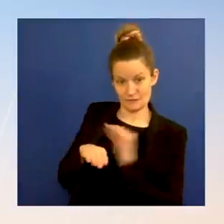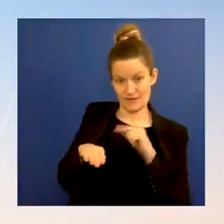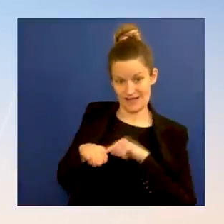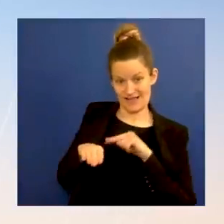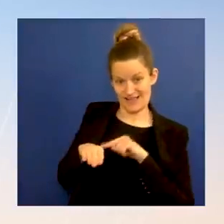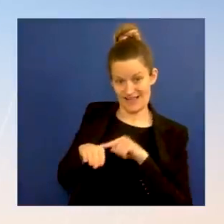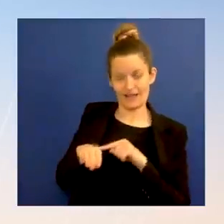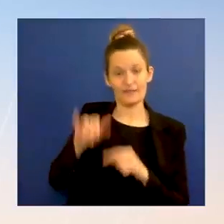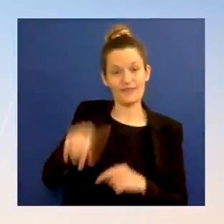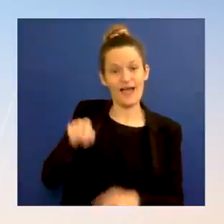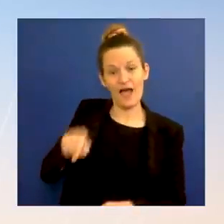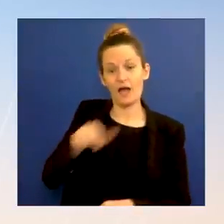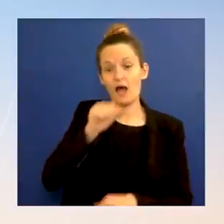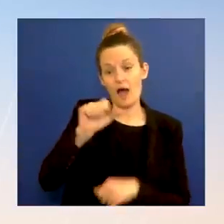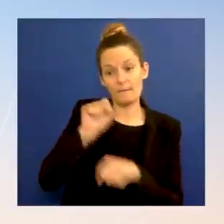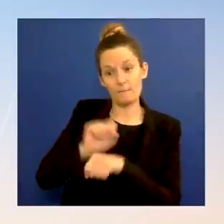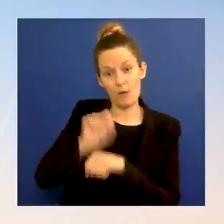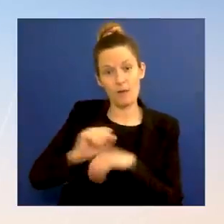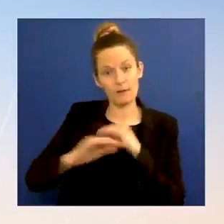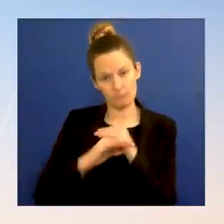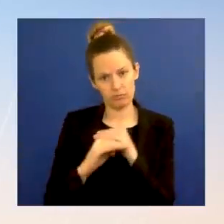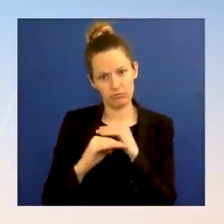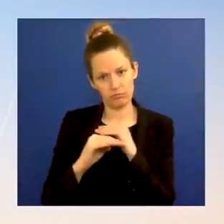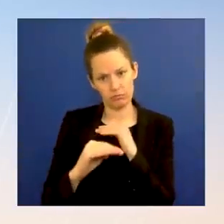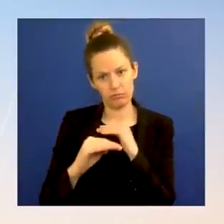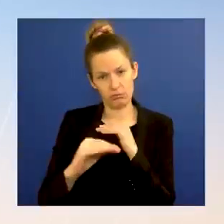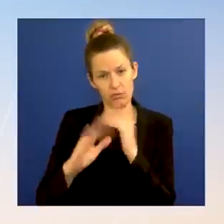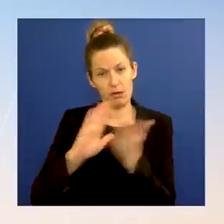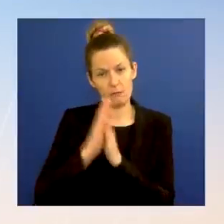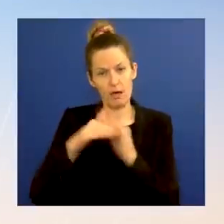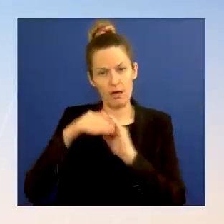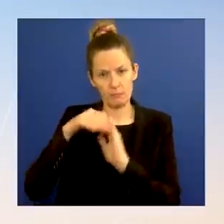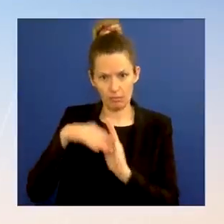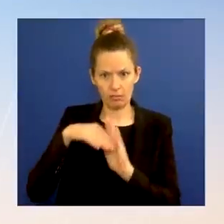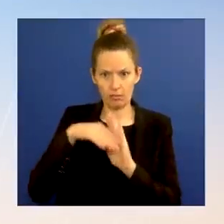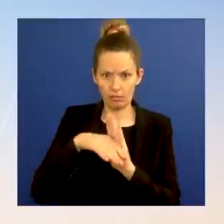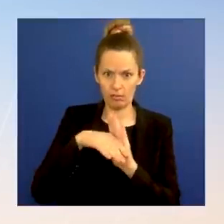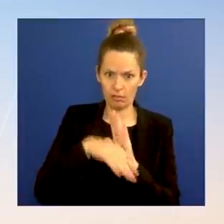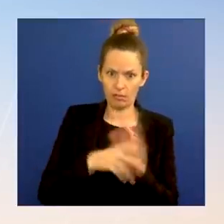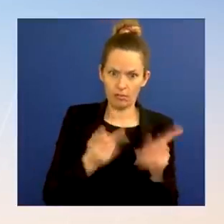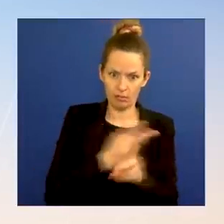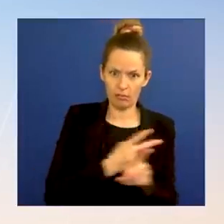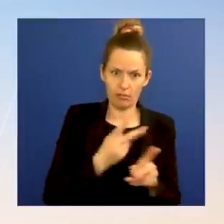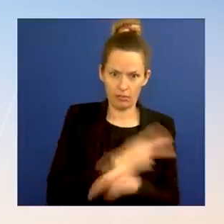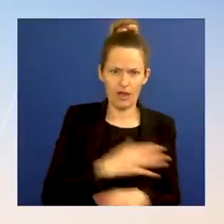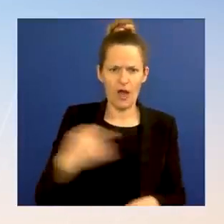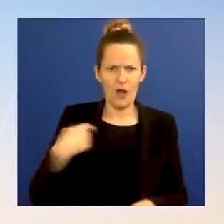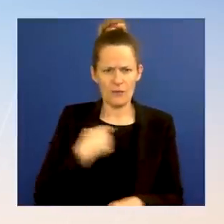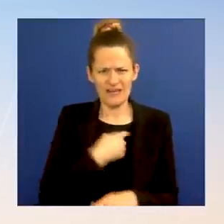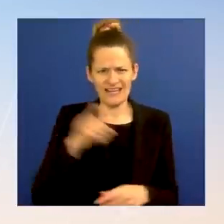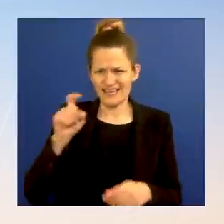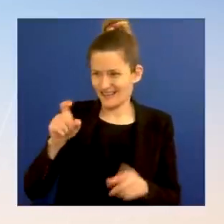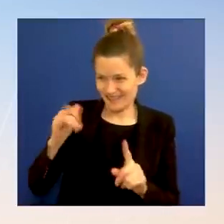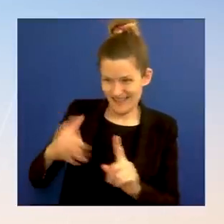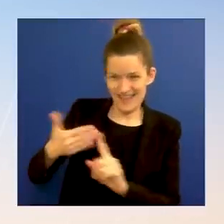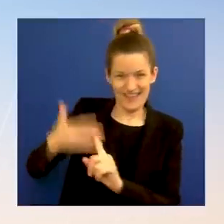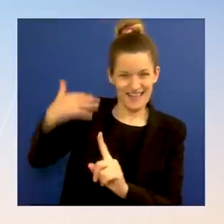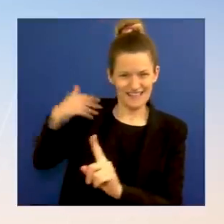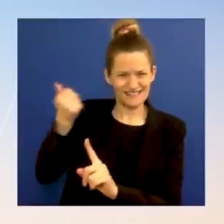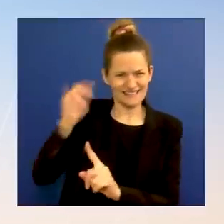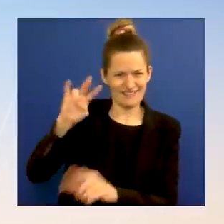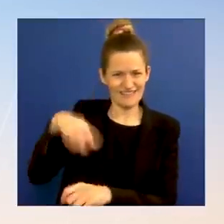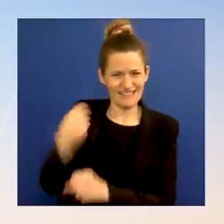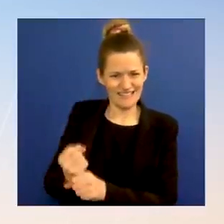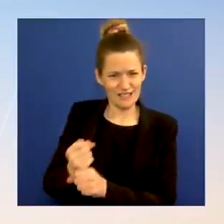about 7 years later than it reached its peak. From January to February of this year, the long-term unemployment rate held